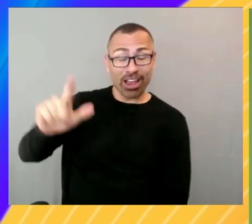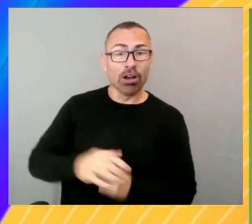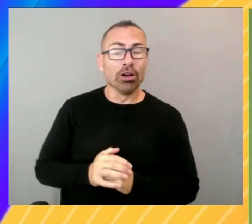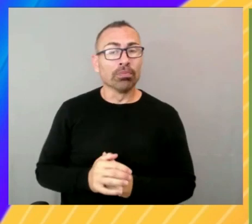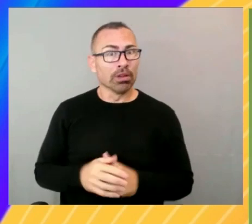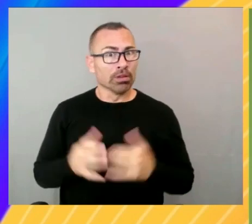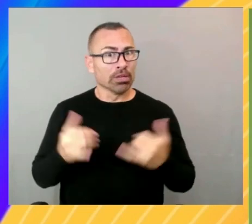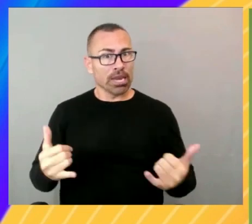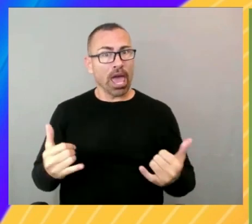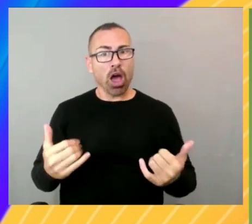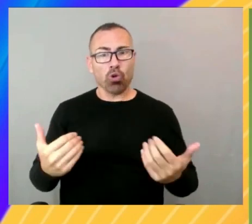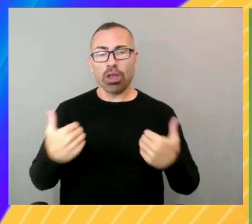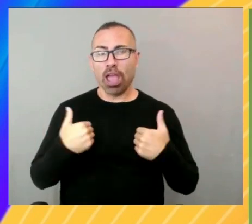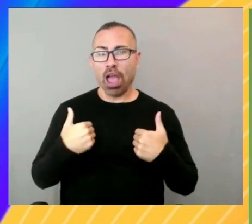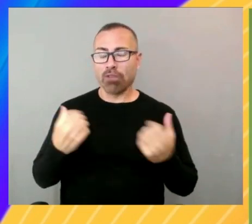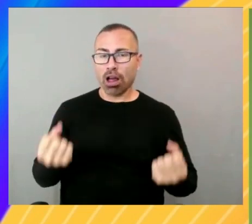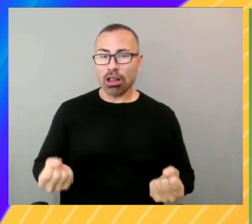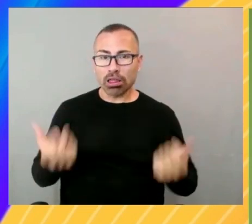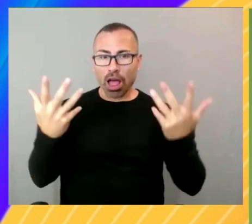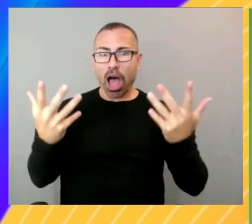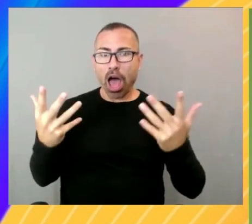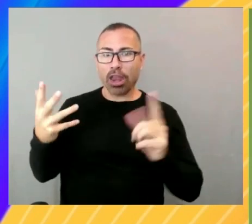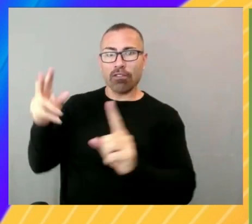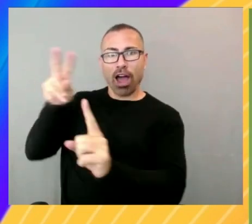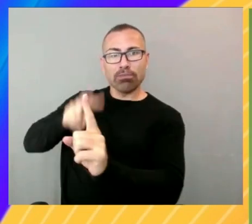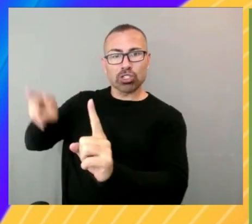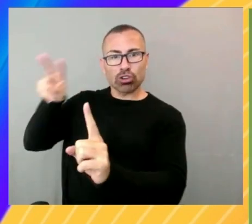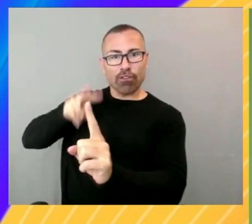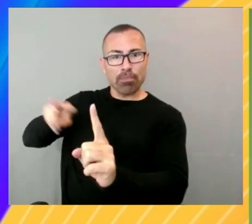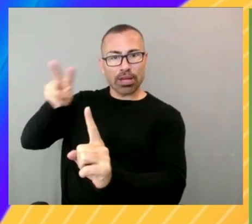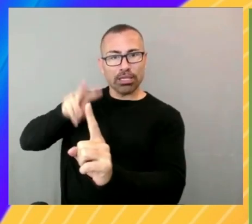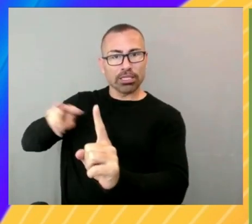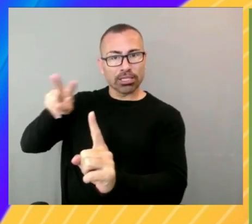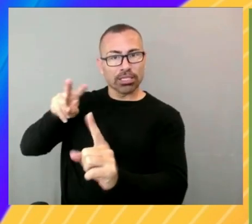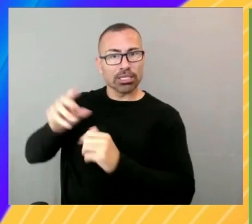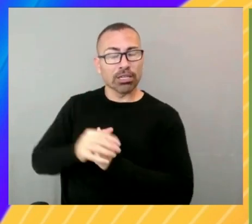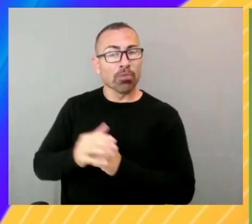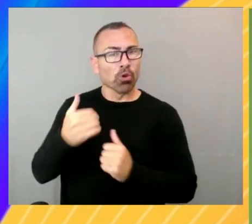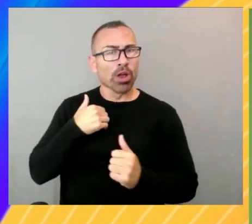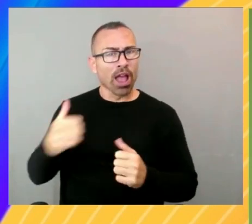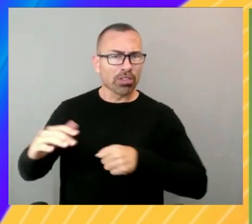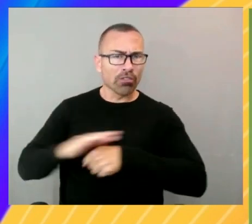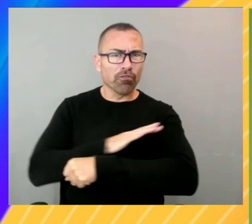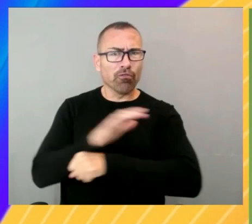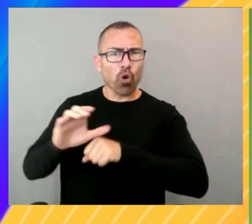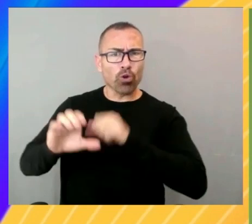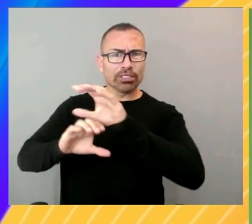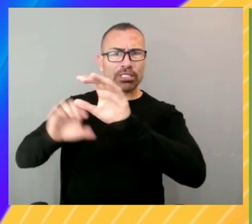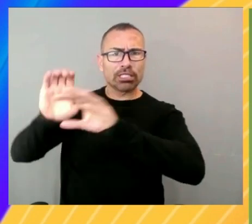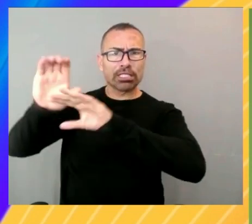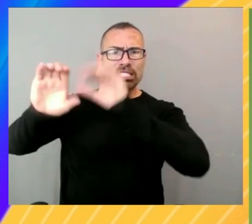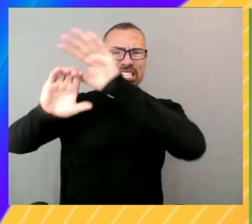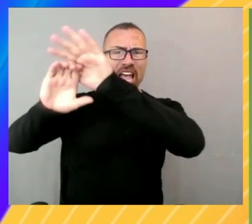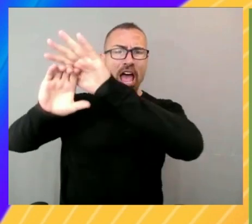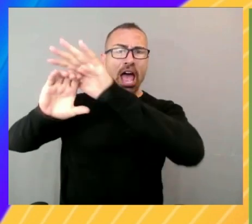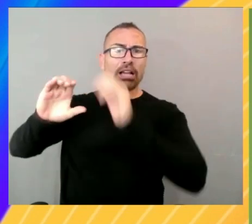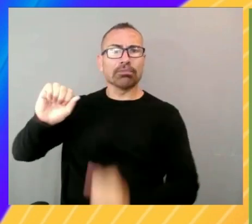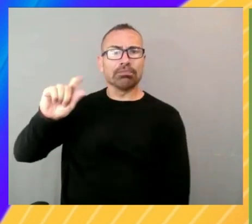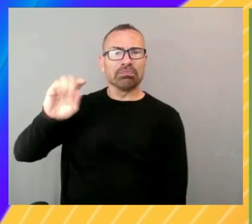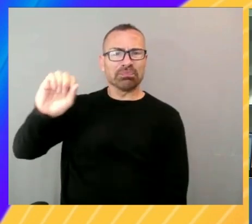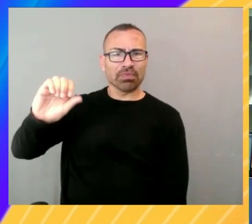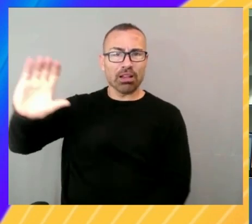observability, and we're having those conversations that not a lot of people know we can do these things that can complement their existing strategy, their existing